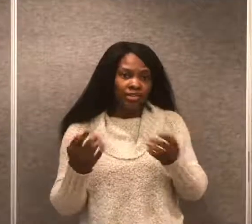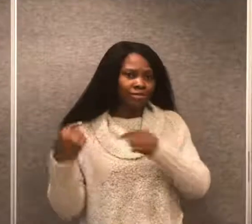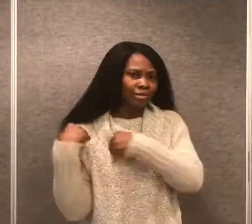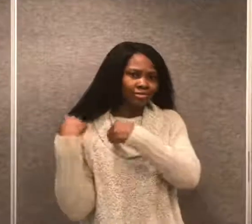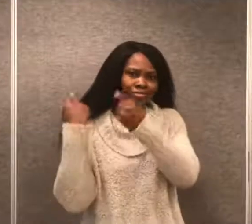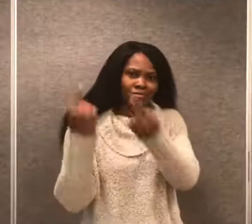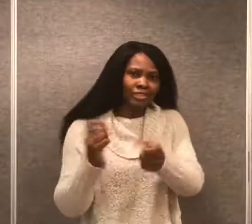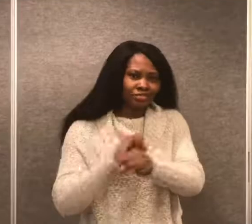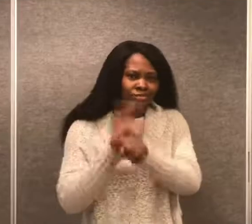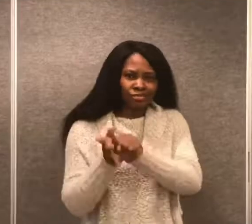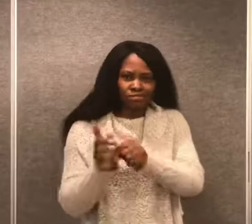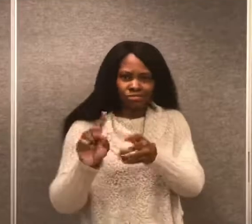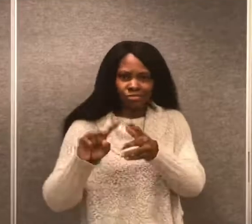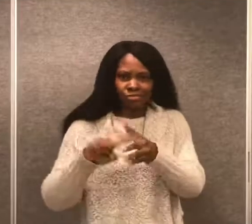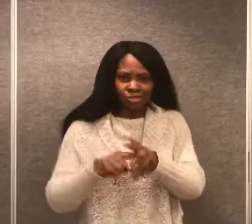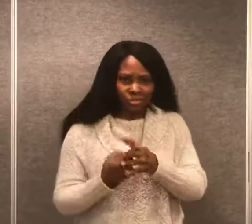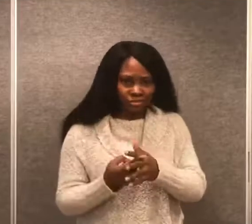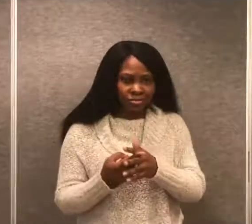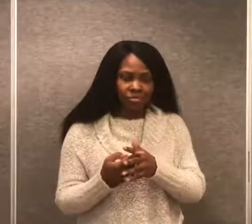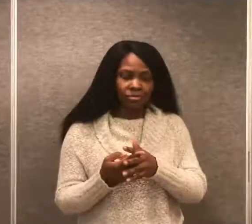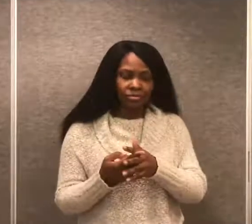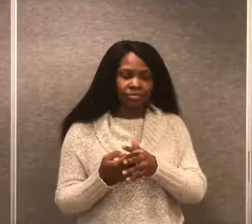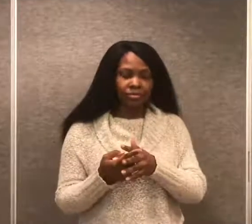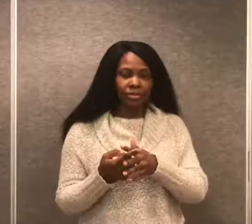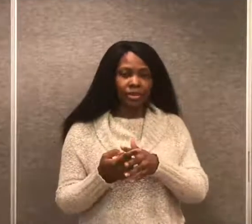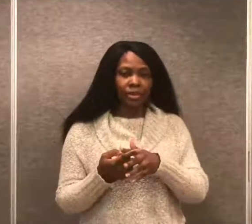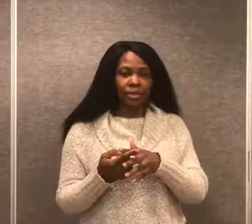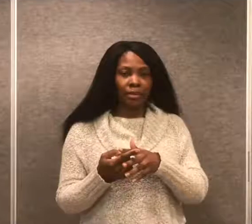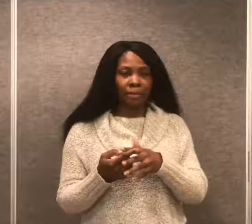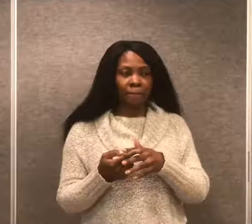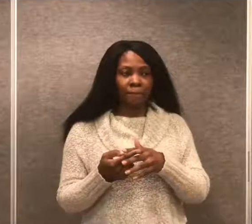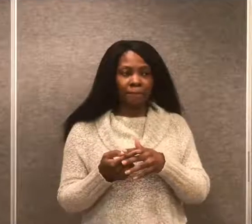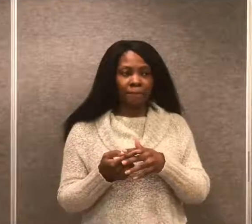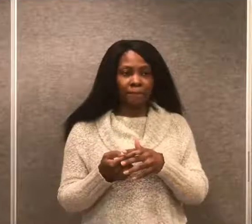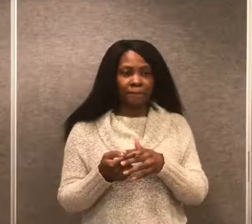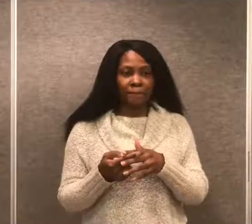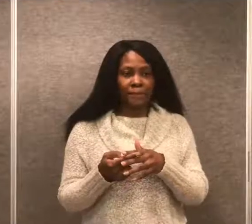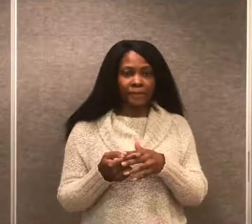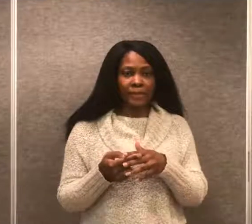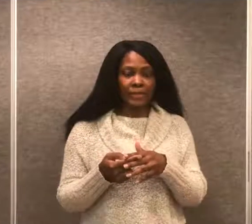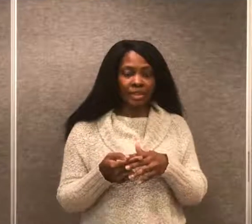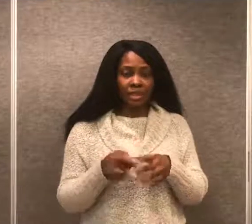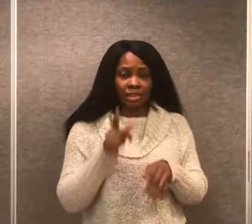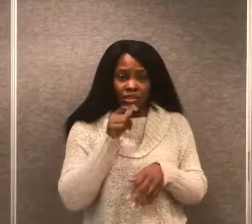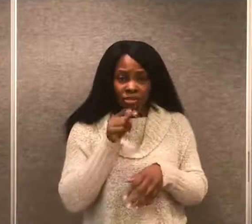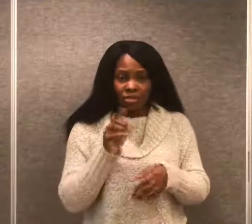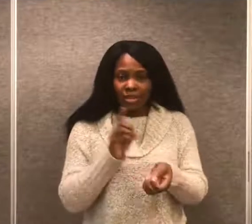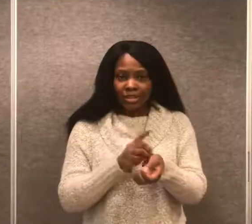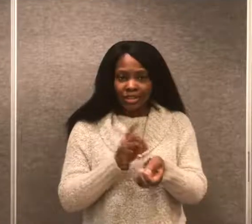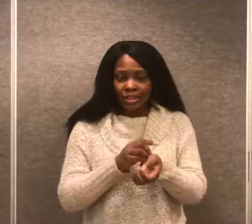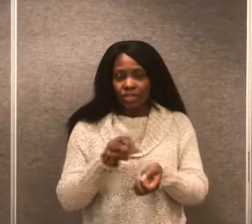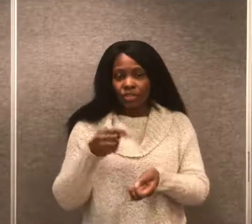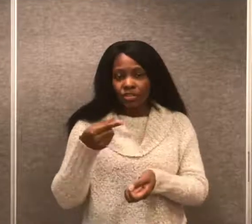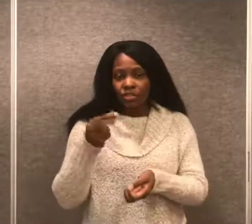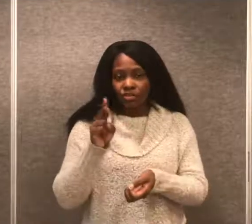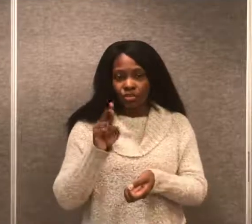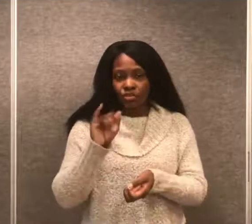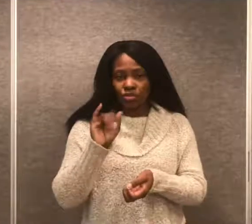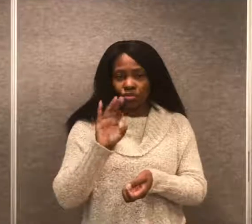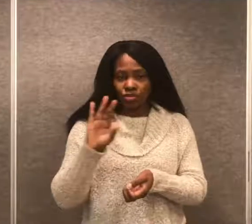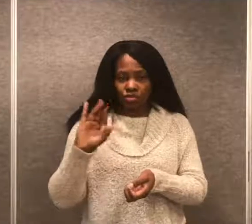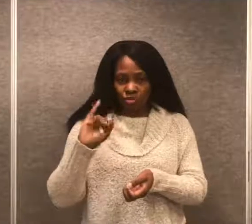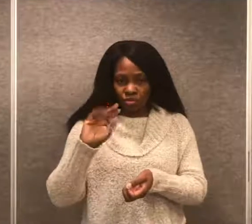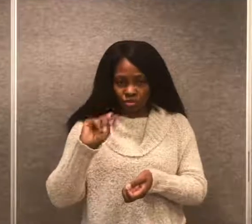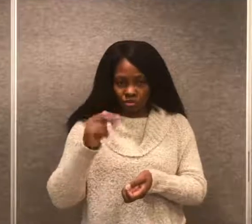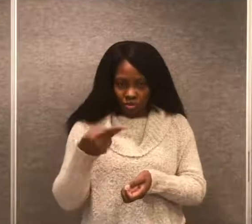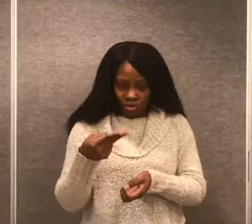these 35 weeks that we have been hosting these shows, and that's no other than Dr. Monique Griffin, Director of Department